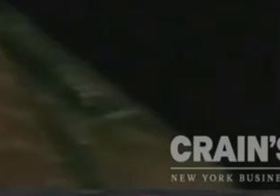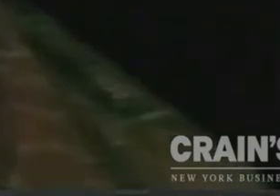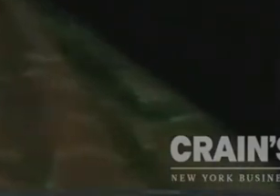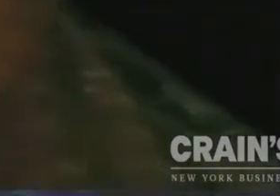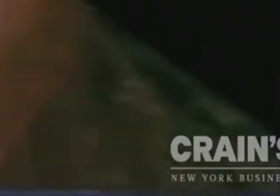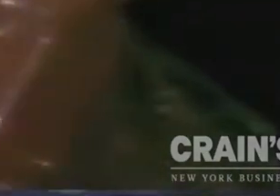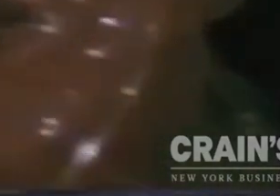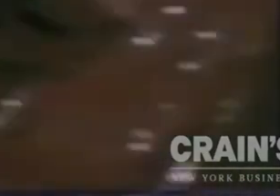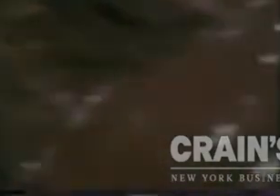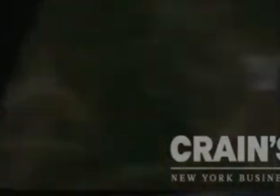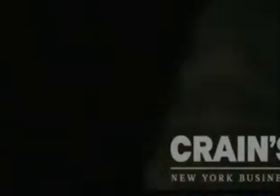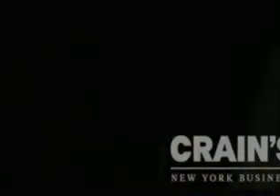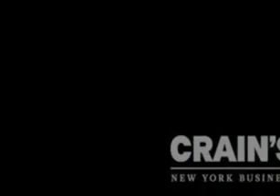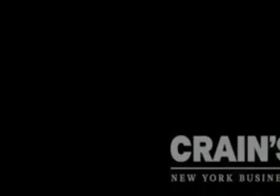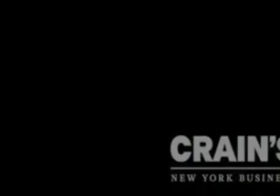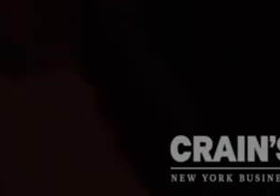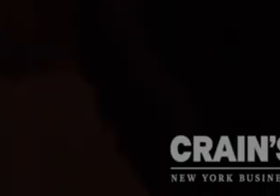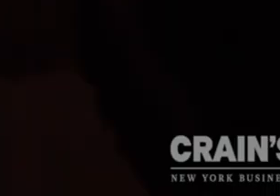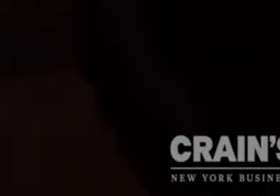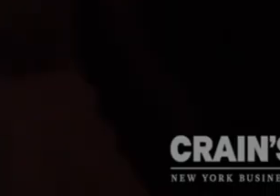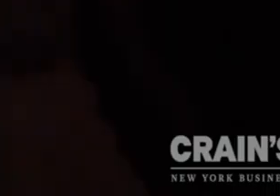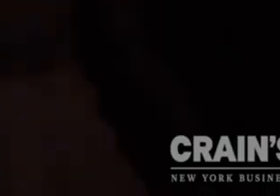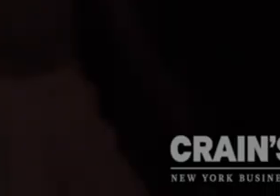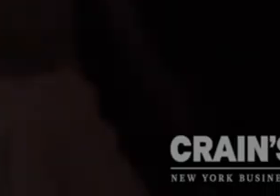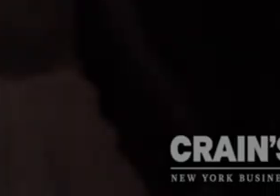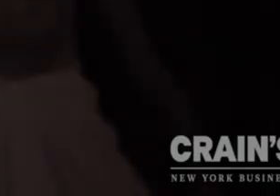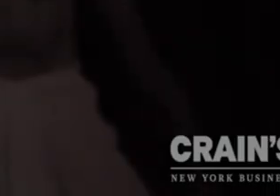I've never broken even.